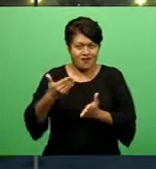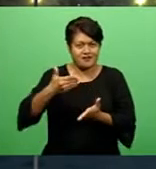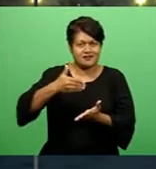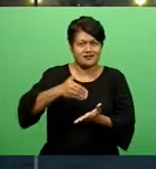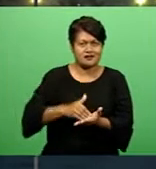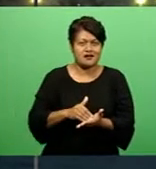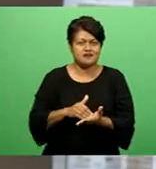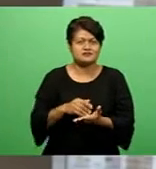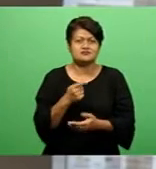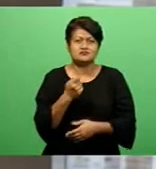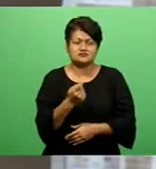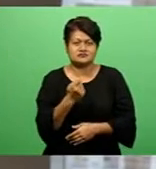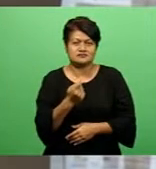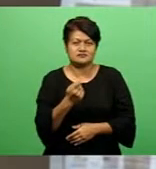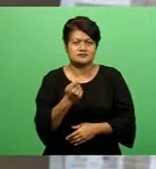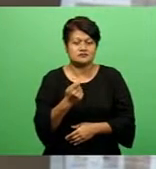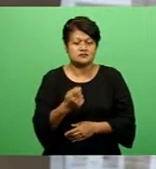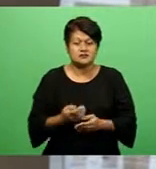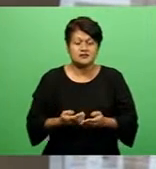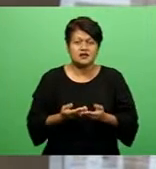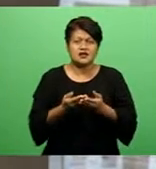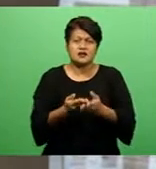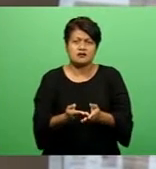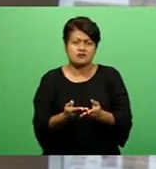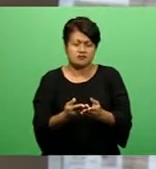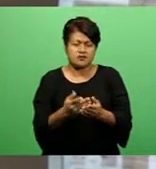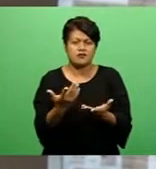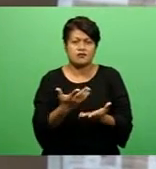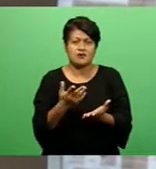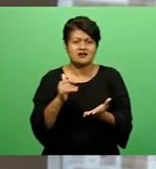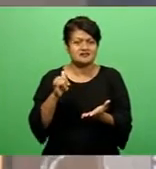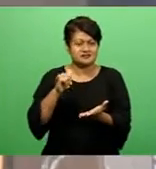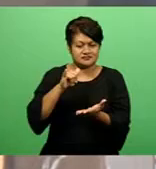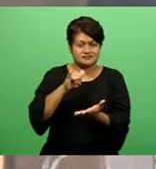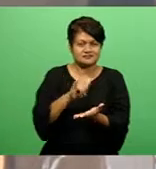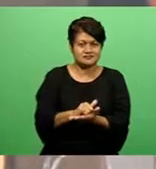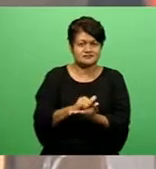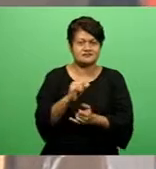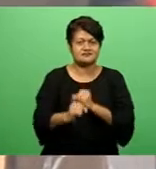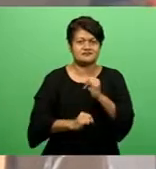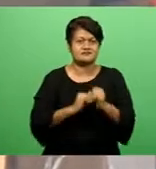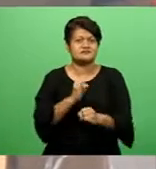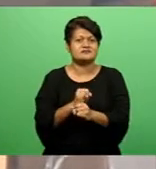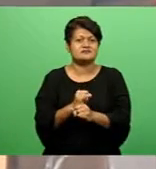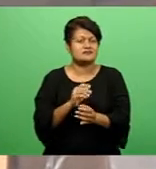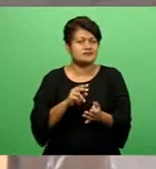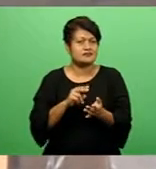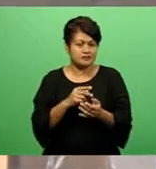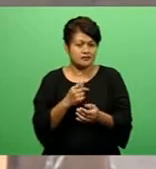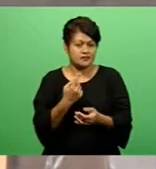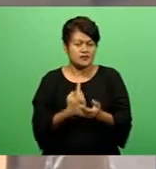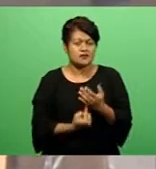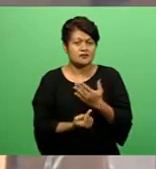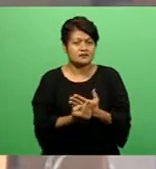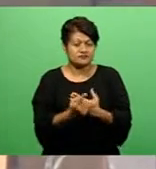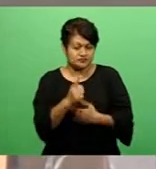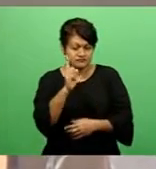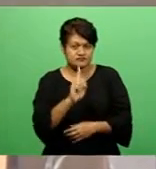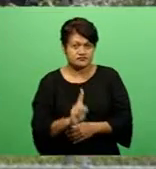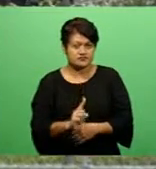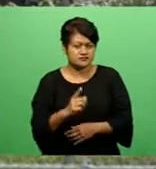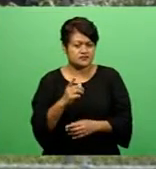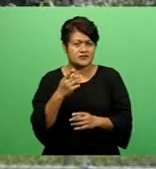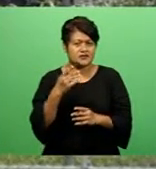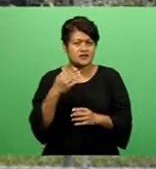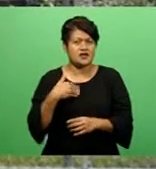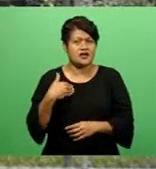of the vaccine will be held at the Nadi International Airport tonight. Ministry of Health Permanent Secretary Dr. James Fong